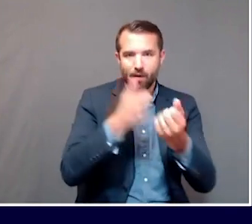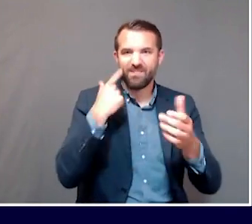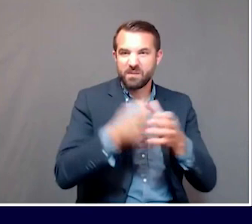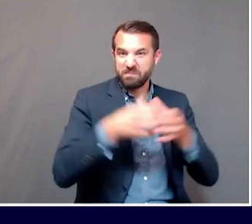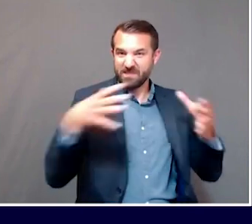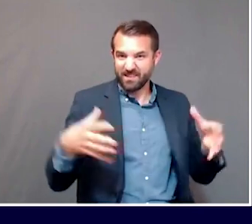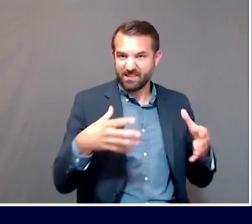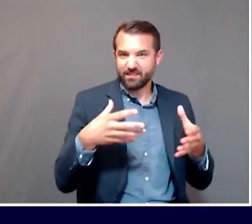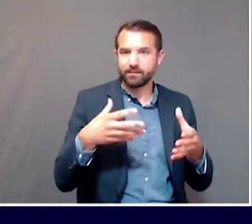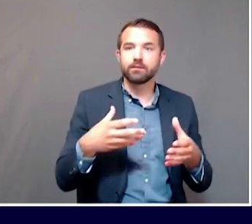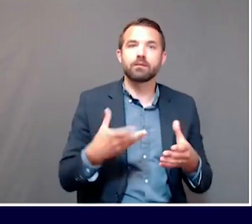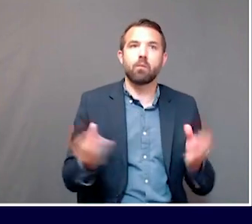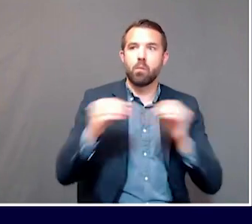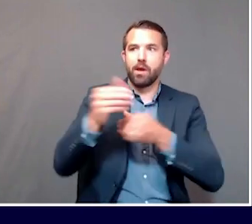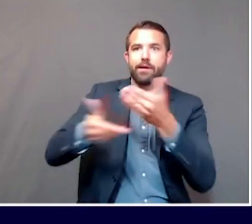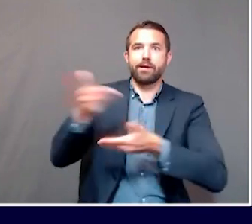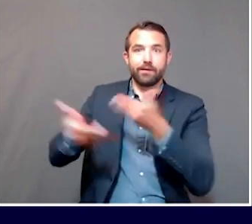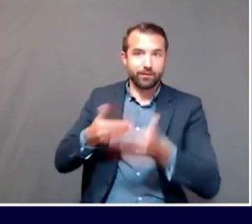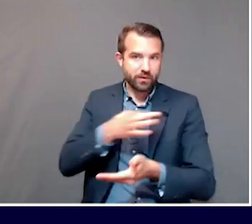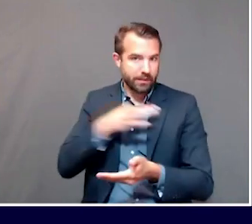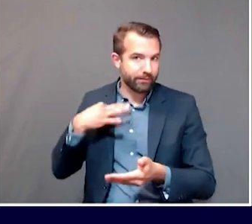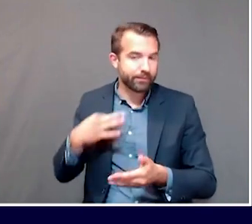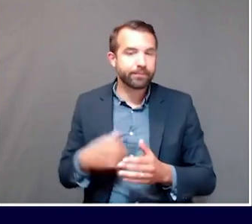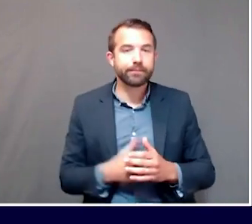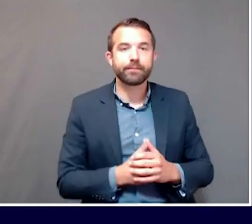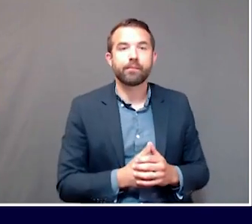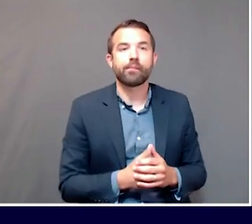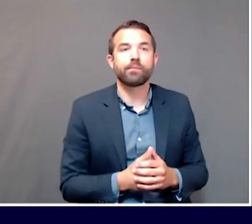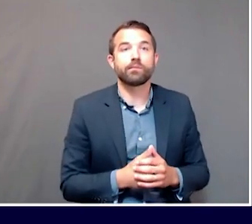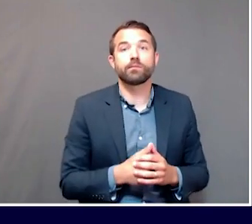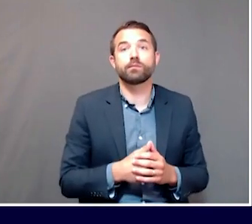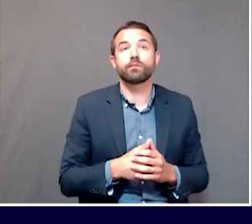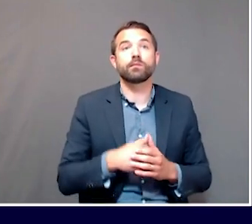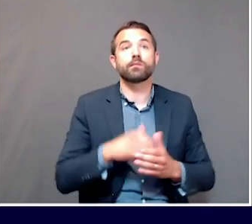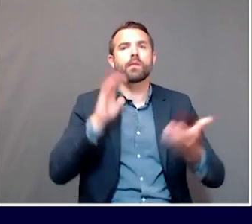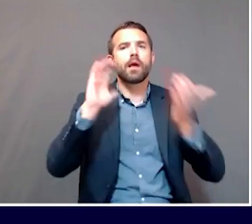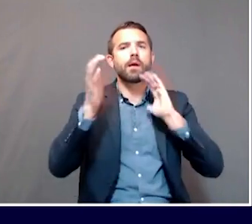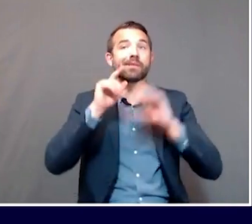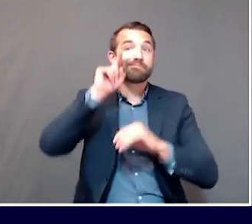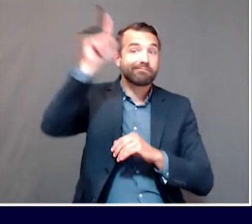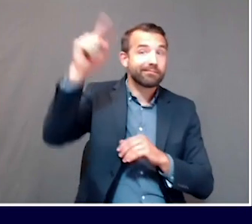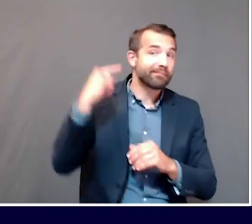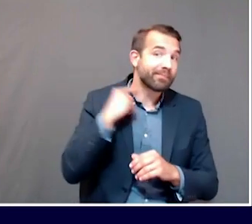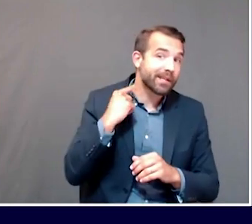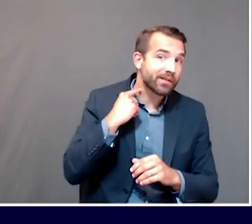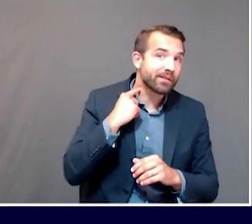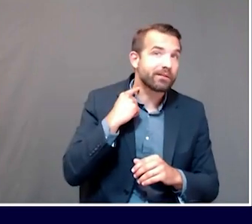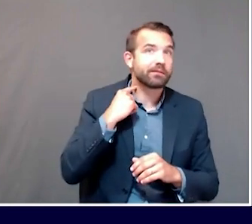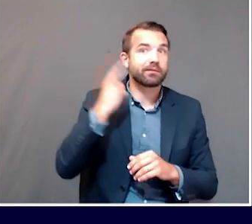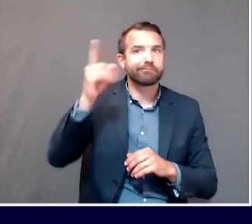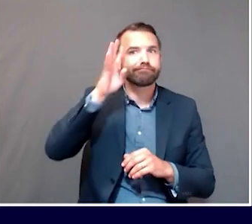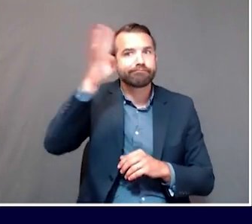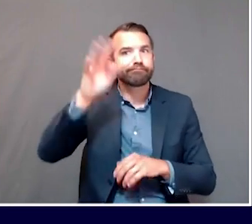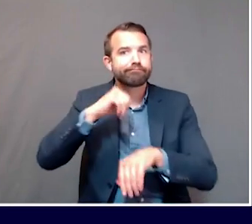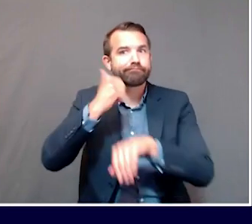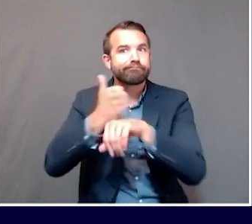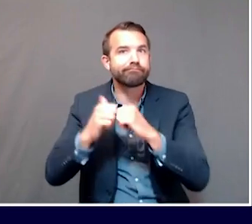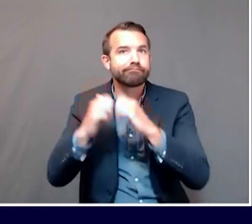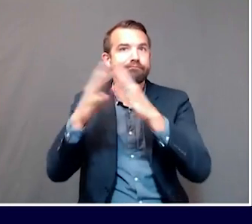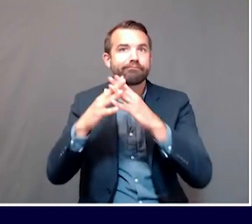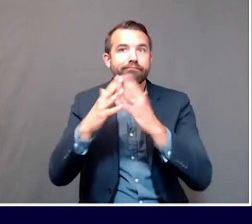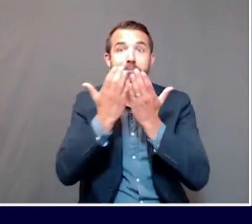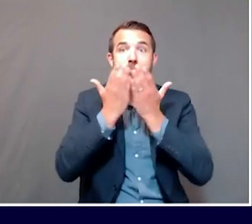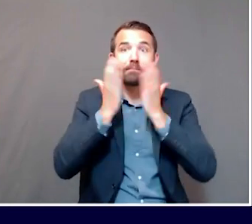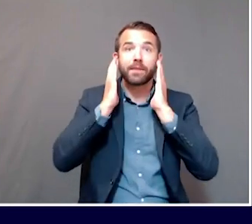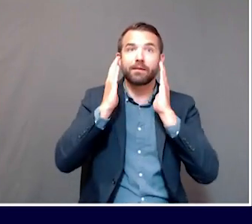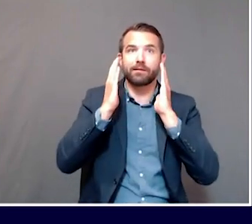businesses. In Bangor, they're using their grant to promote Mask Up For Me campaigns. And in Bar Harbor,